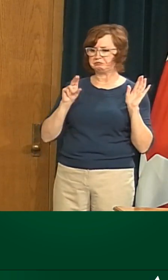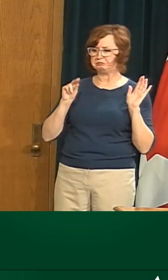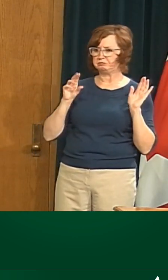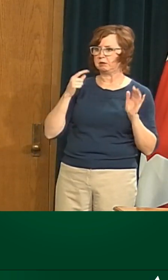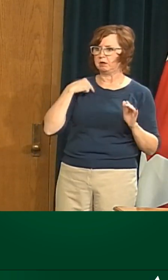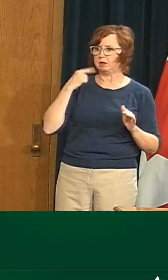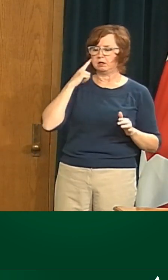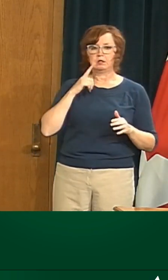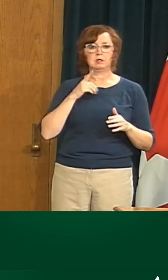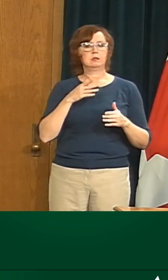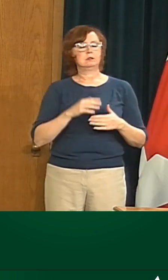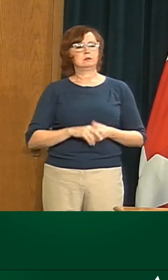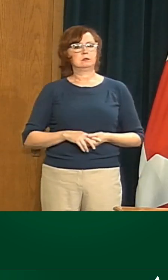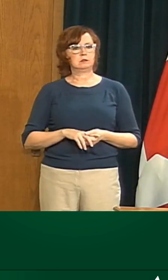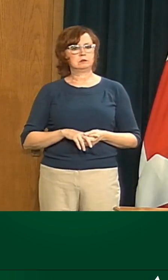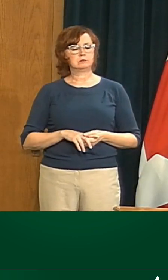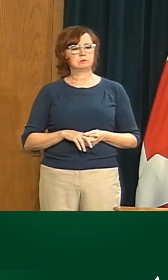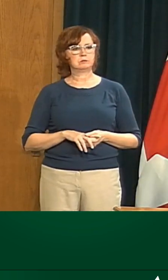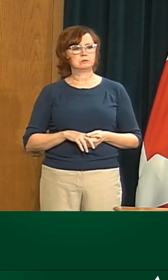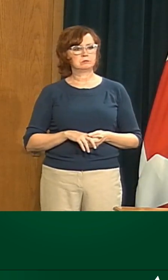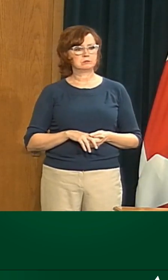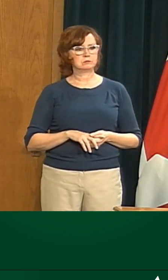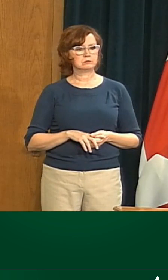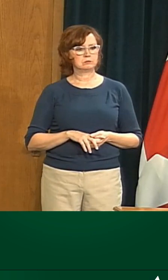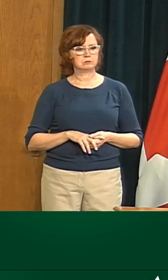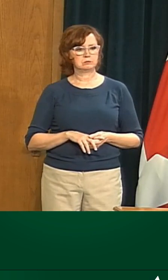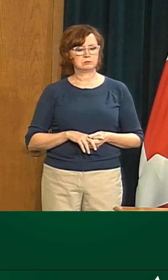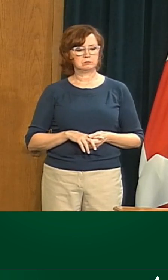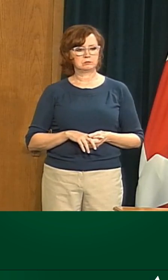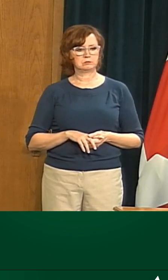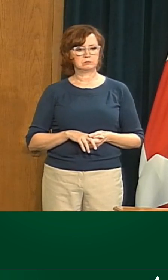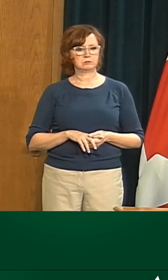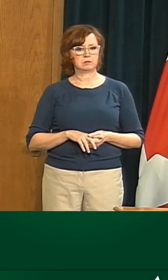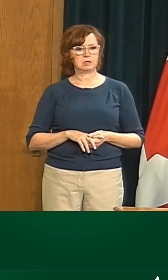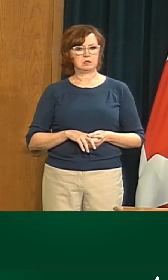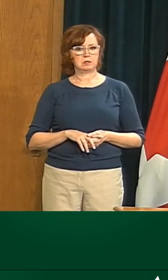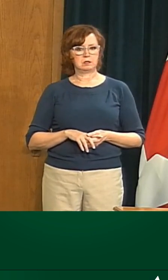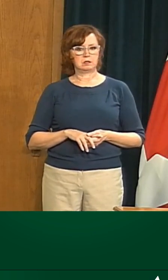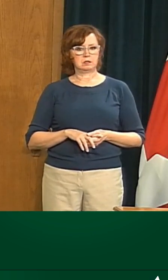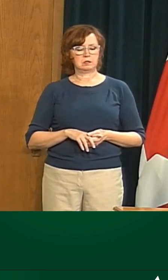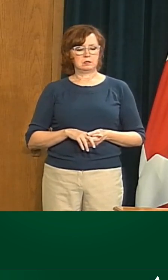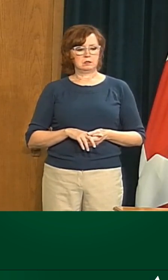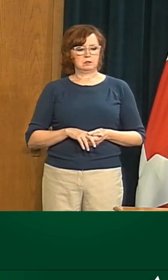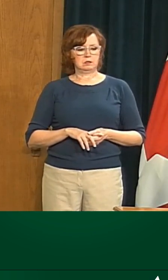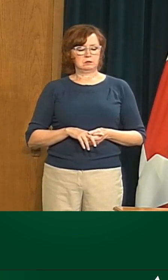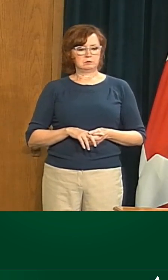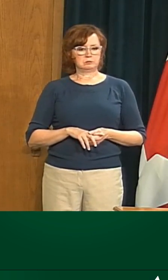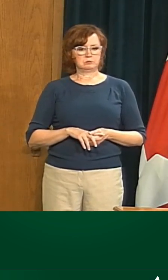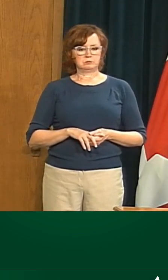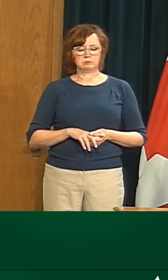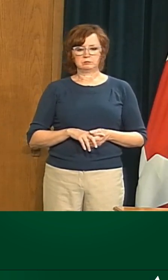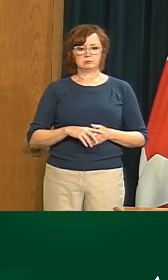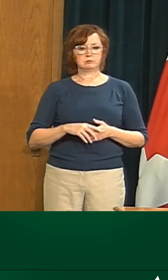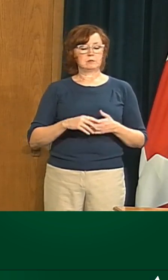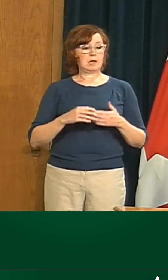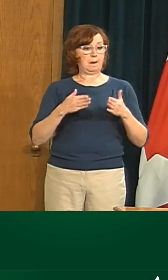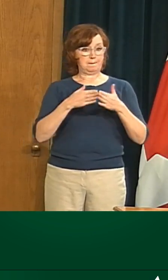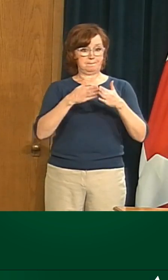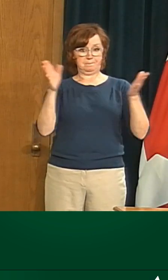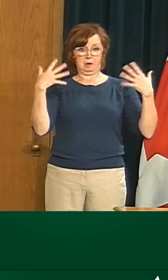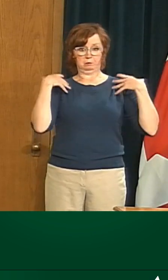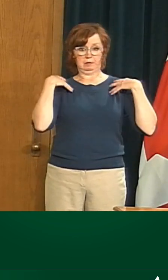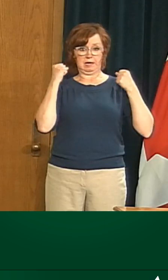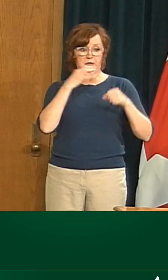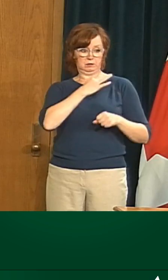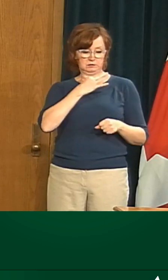public health staff stay till the last case has been reported in the evening and follow up each case and contact in great detail.